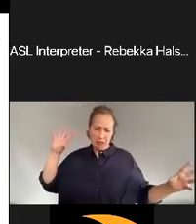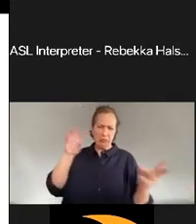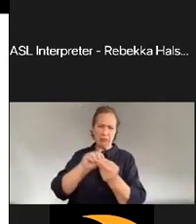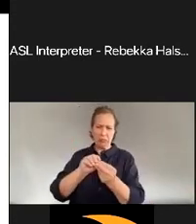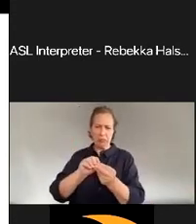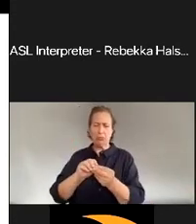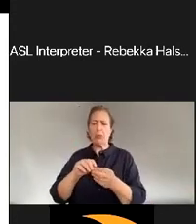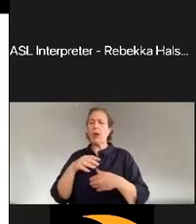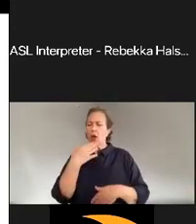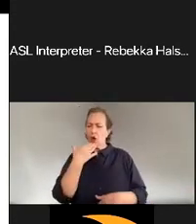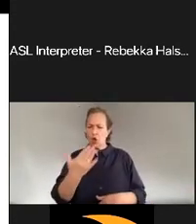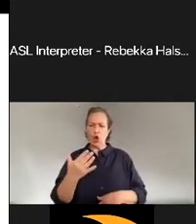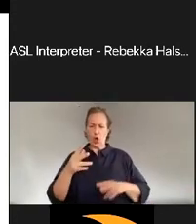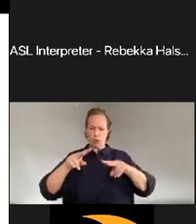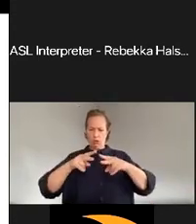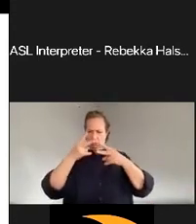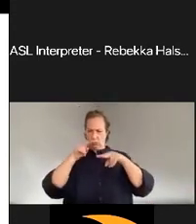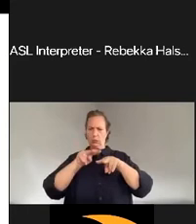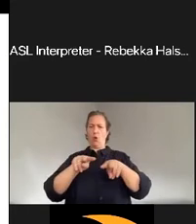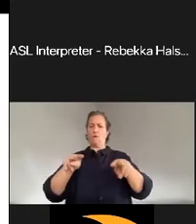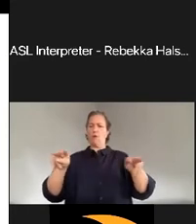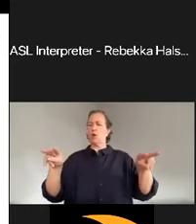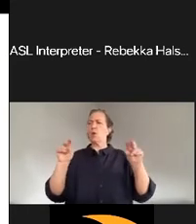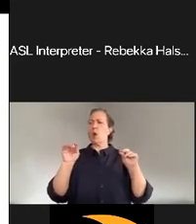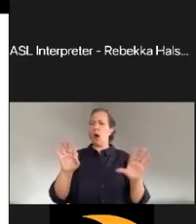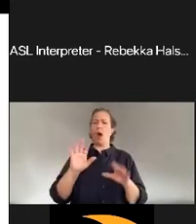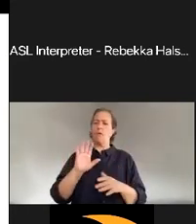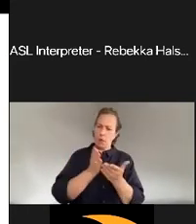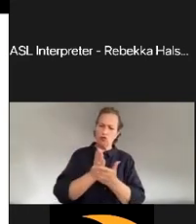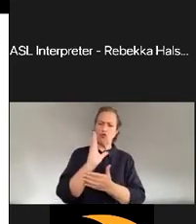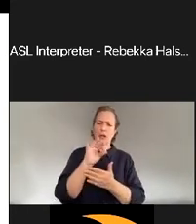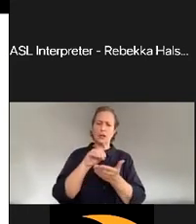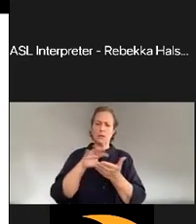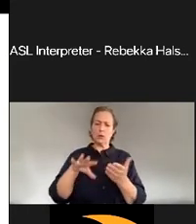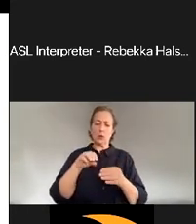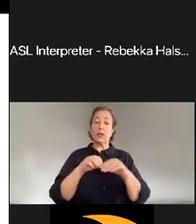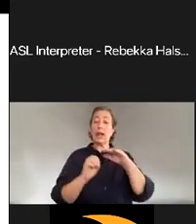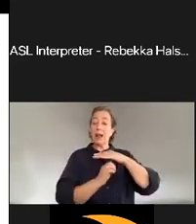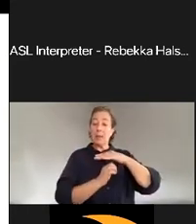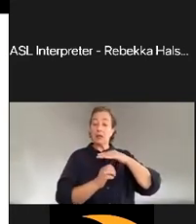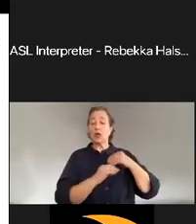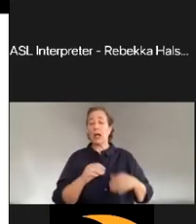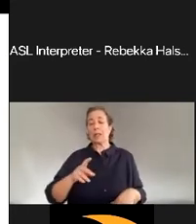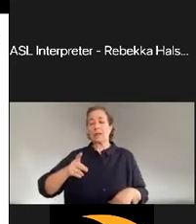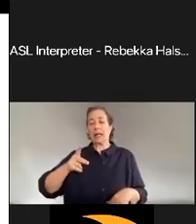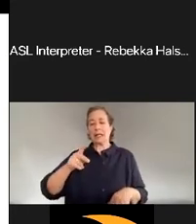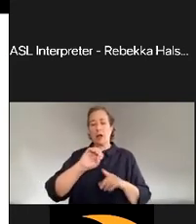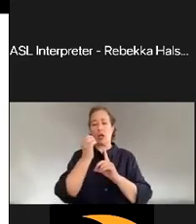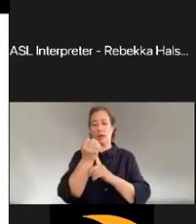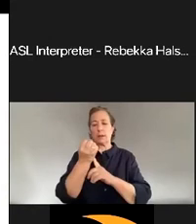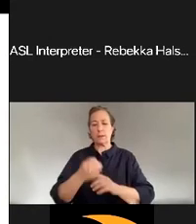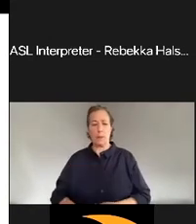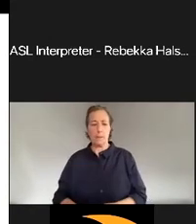overview of the rights of students in the elementary and secondary setting.